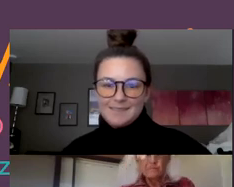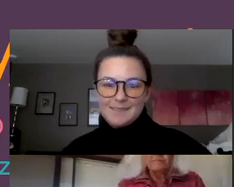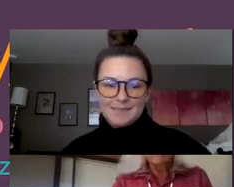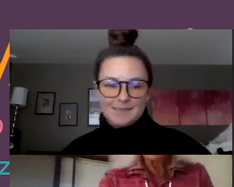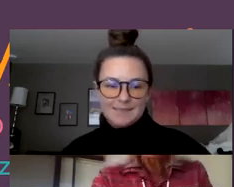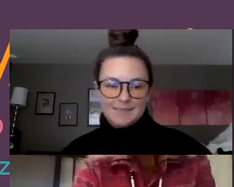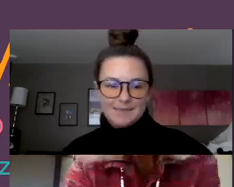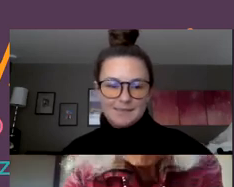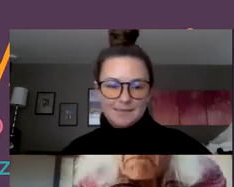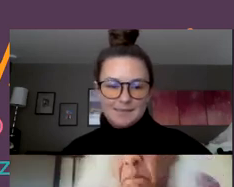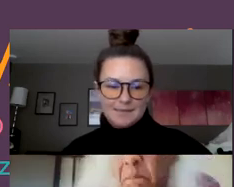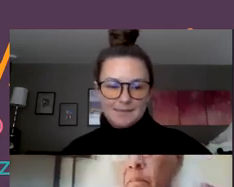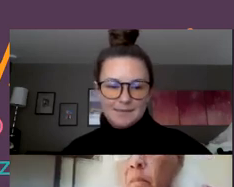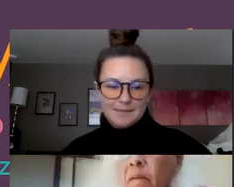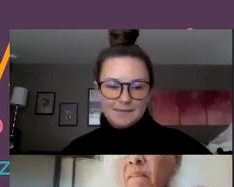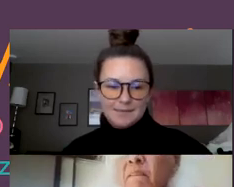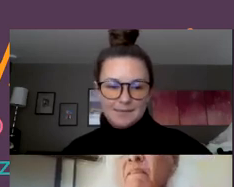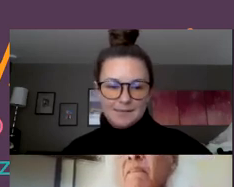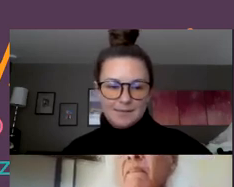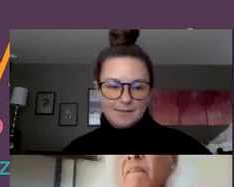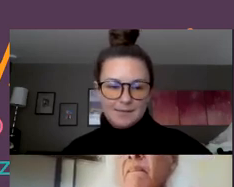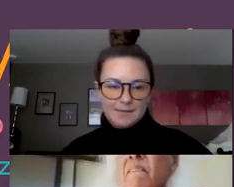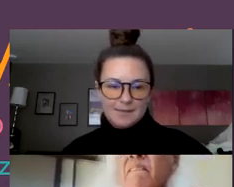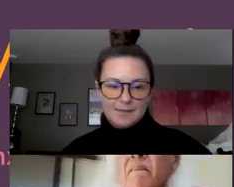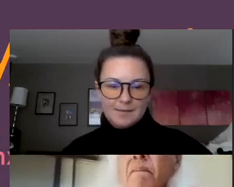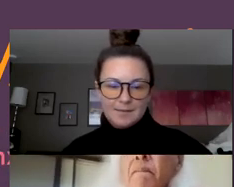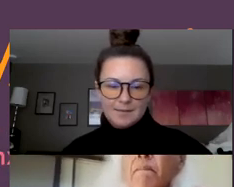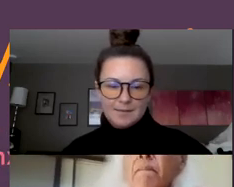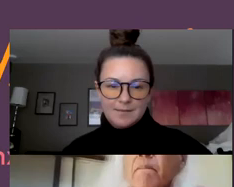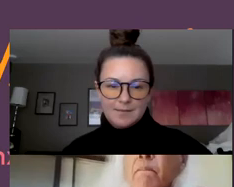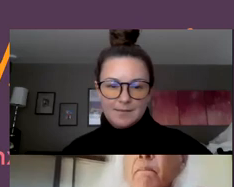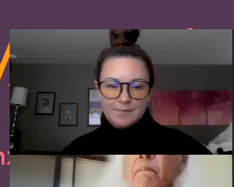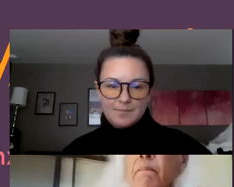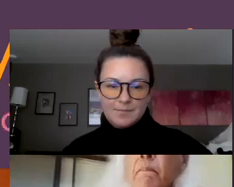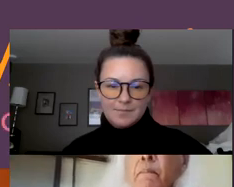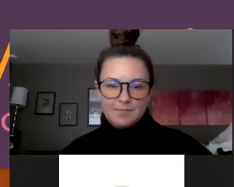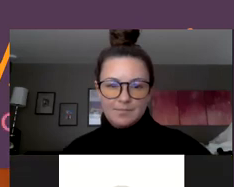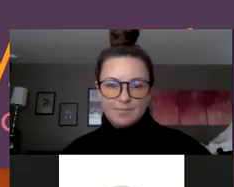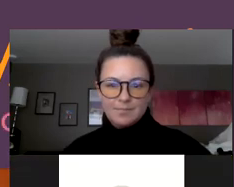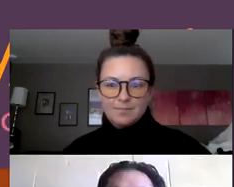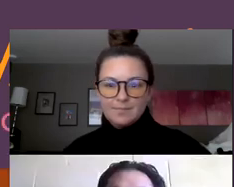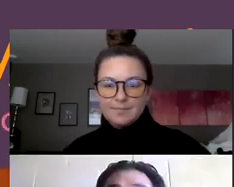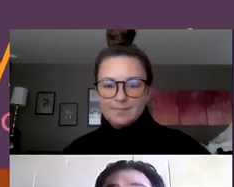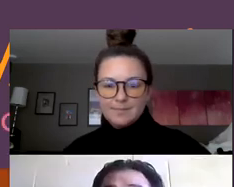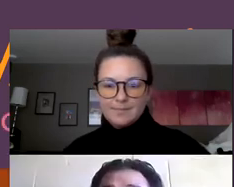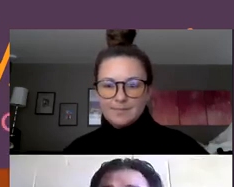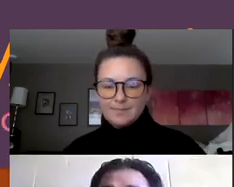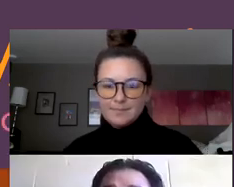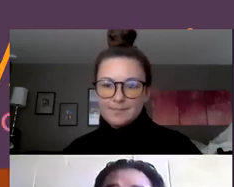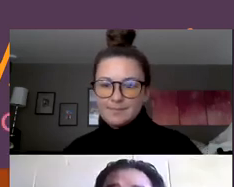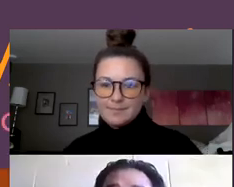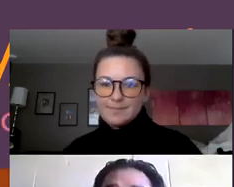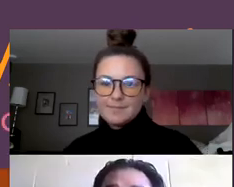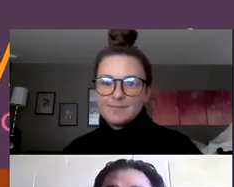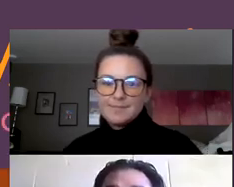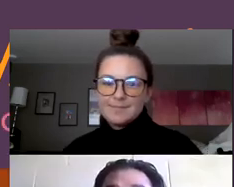Now I'd like to introduce Professor Tanya DeClark. Tanya Escamilla DeClark immigrated from El Salvador to